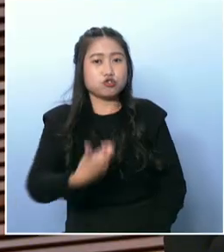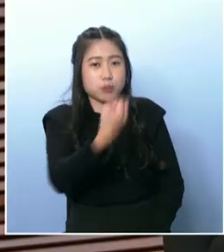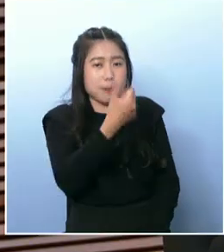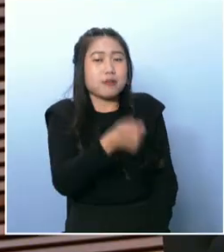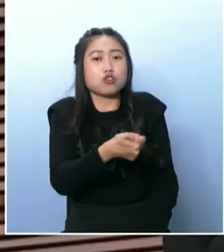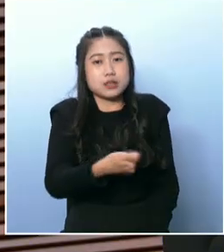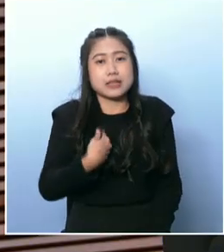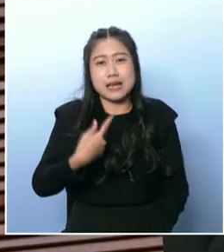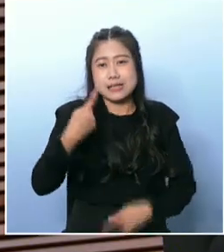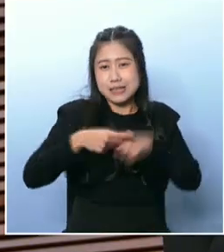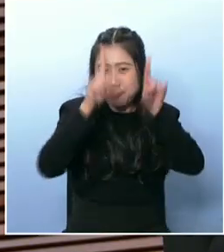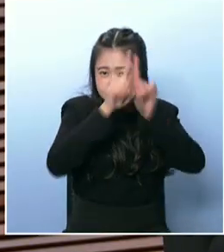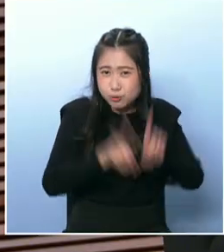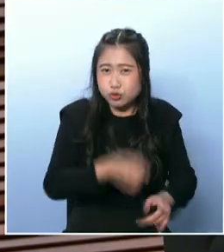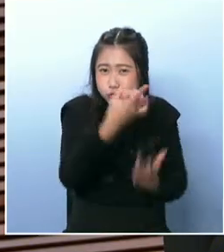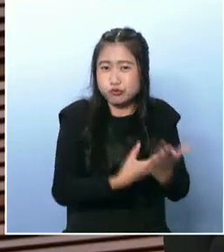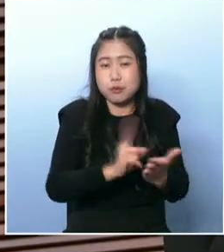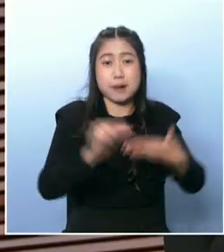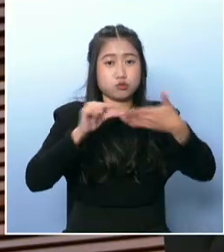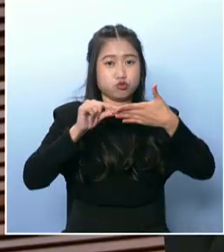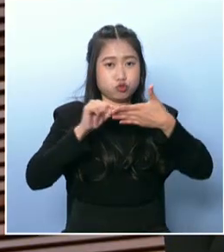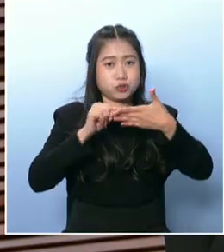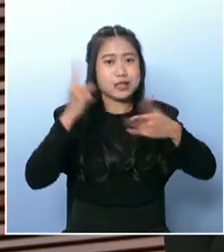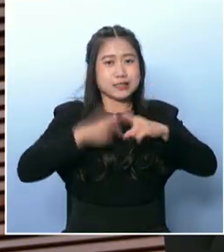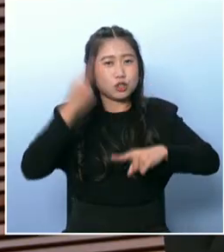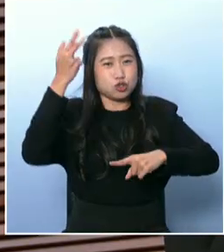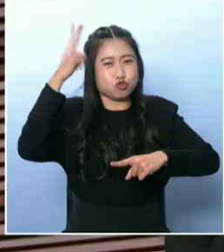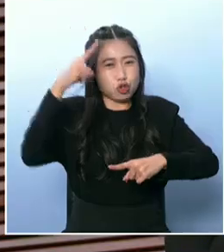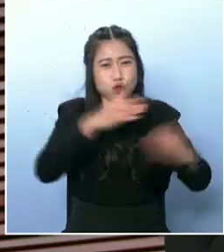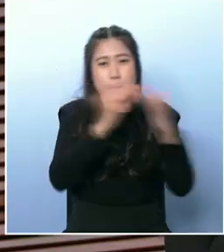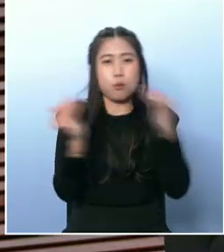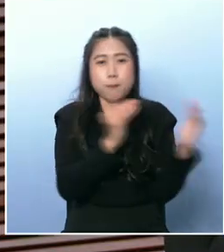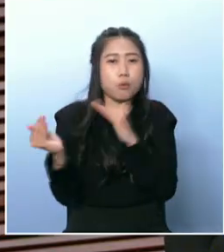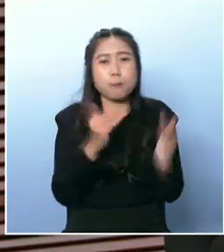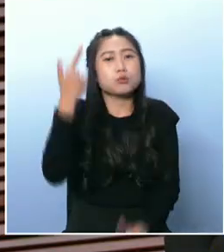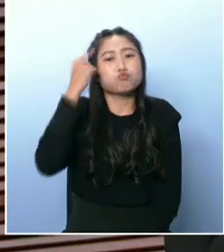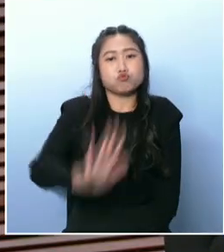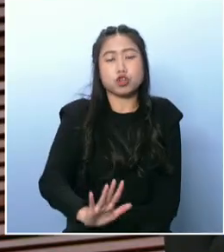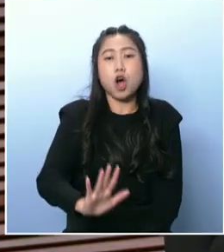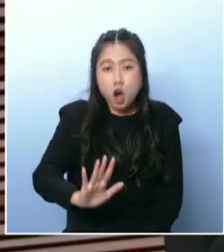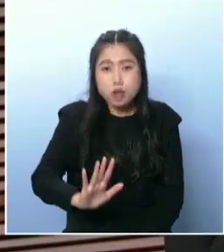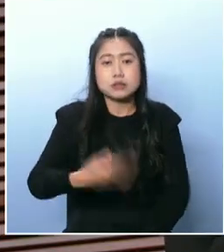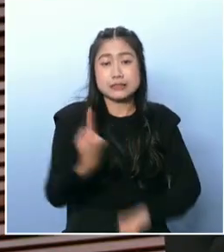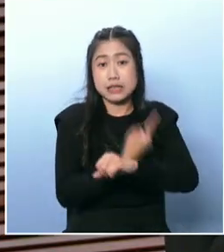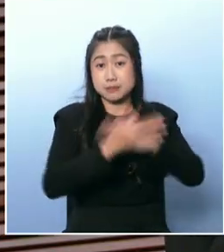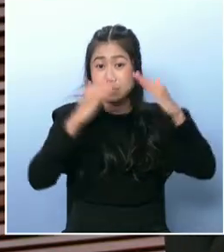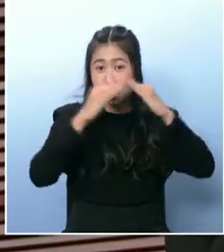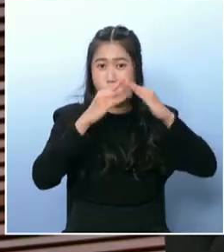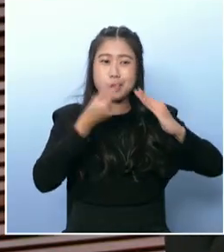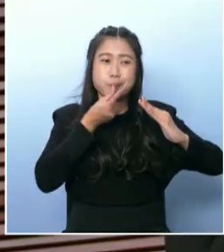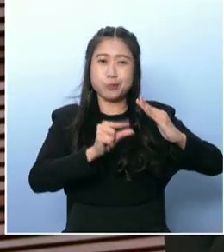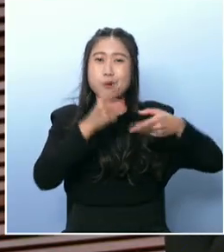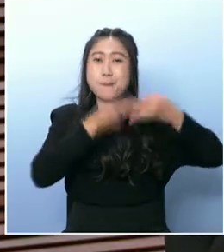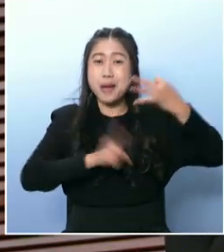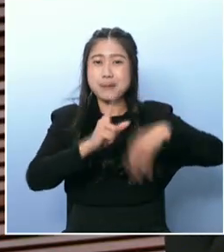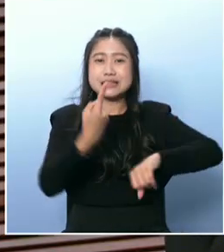thank you very much, Mr. Zhang, for this suggestion. We'll go back and look at it. But we do not want the service users to be moved from one hostel